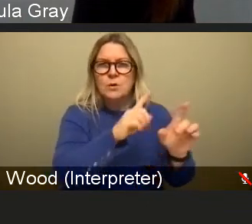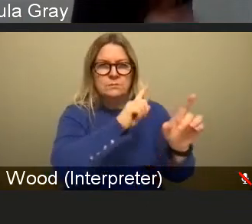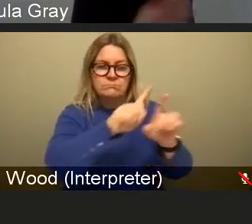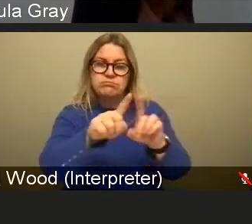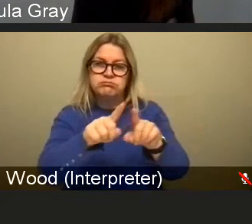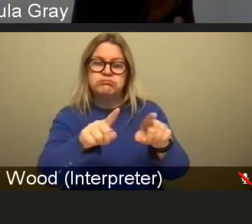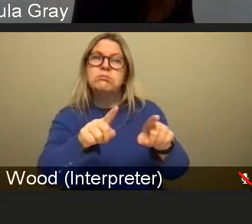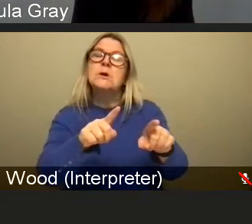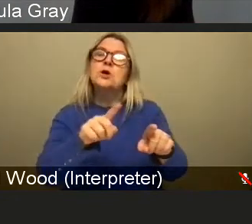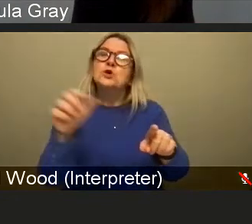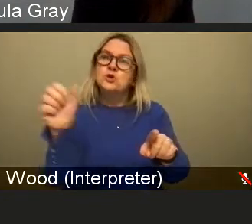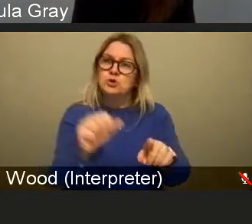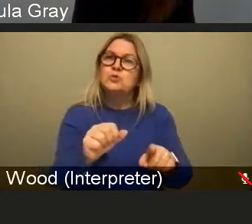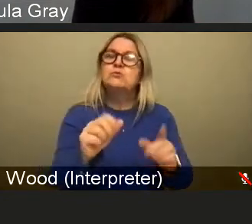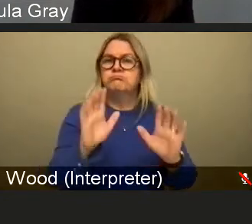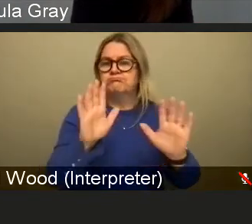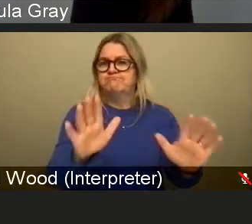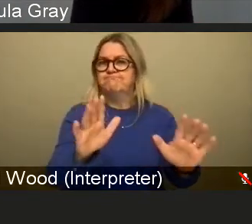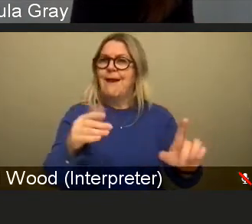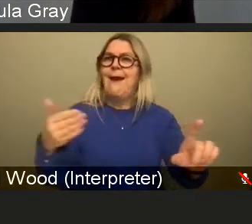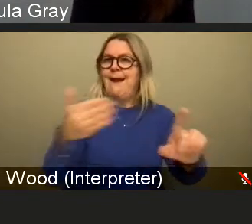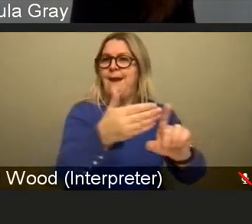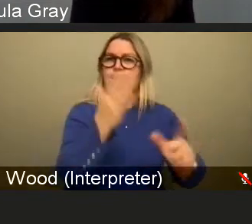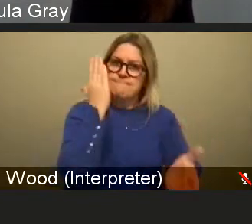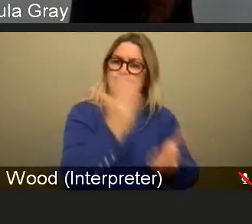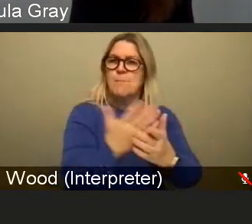setting targets and objectives around it and making it